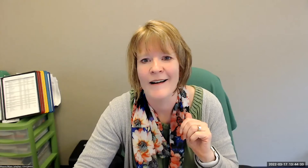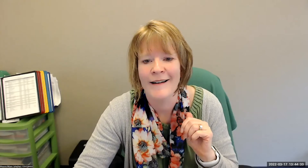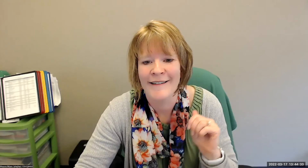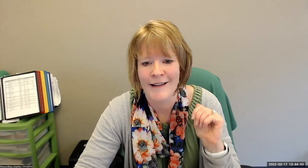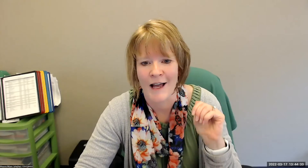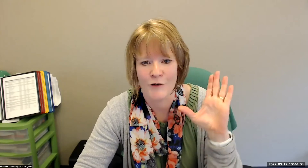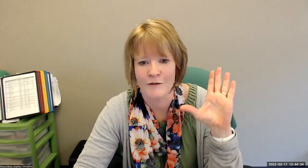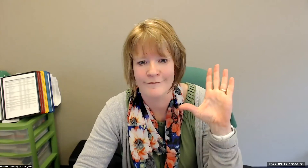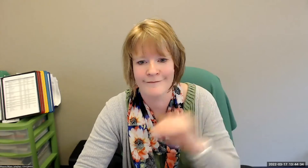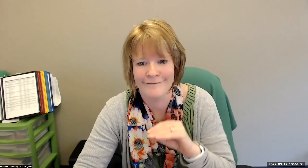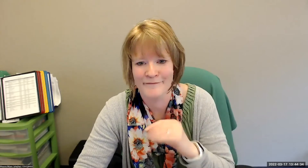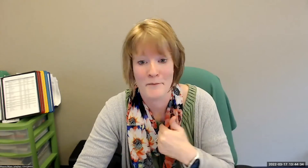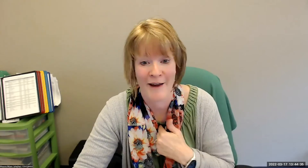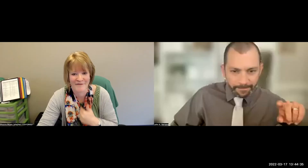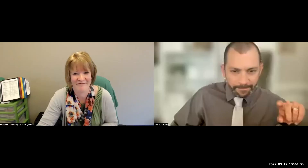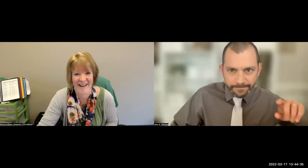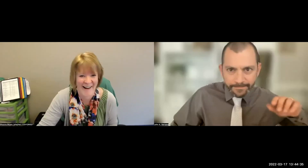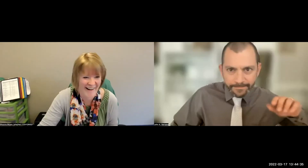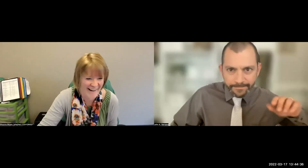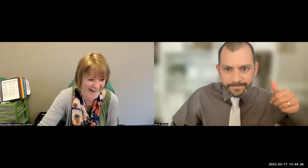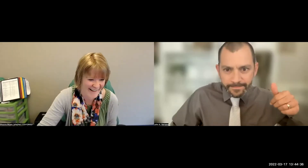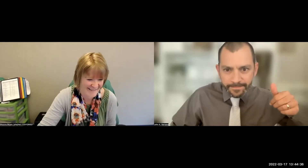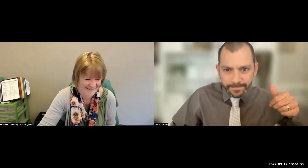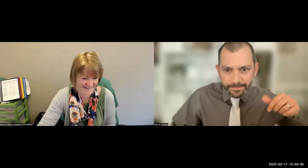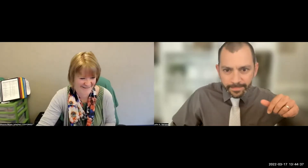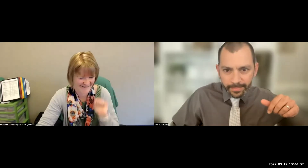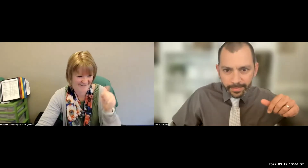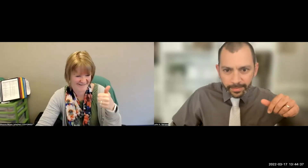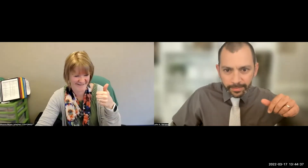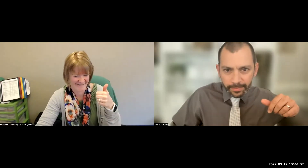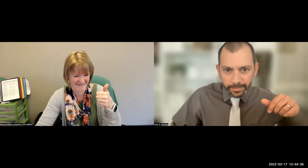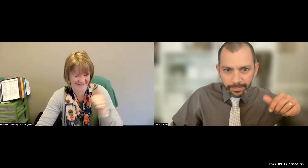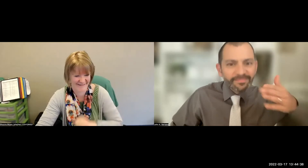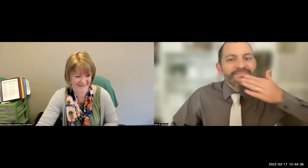Okay, let's get the spotlight. Yes, let me close my screen.